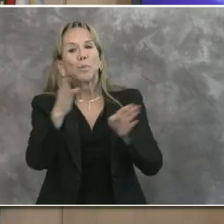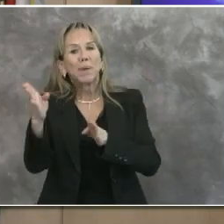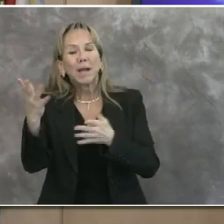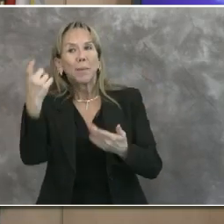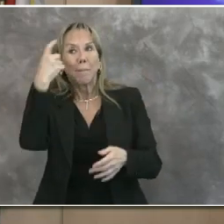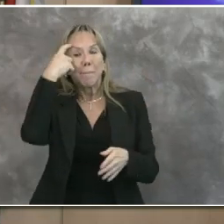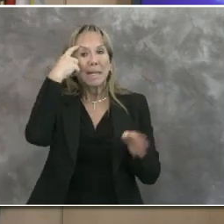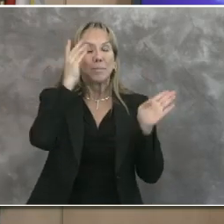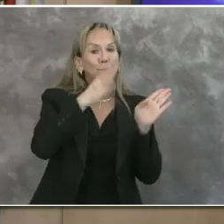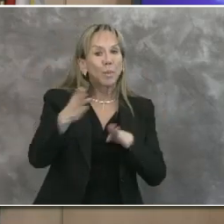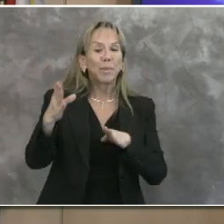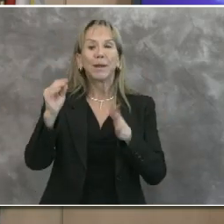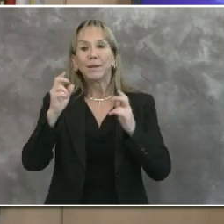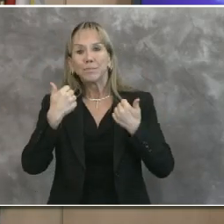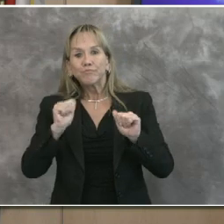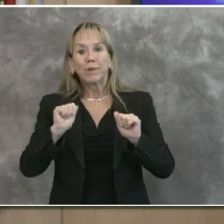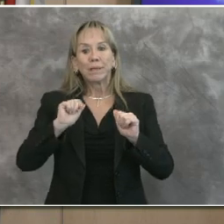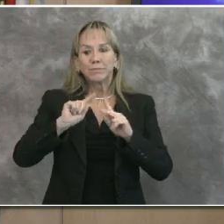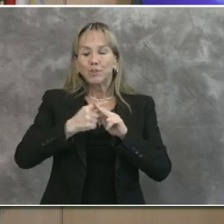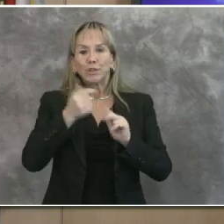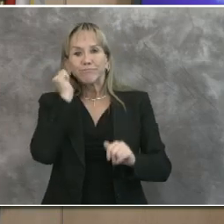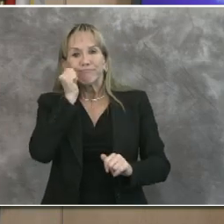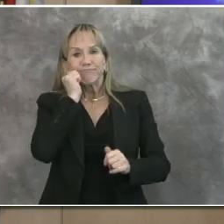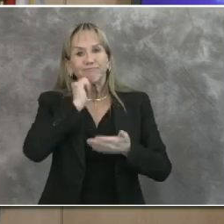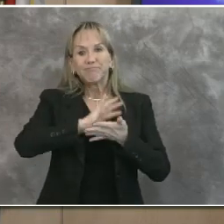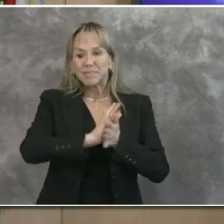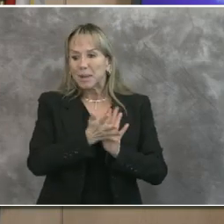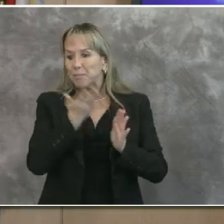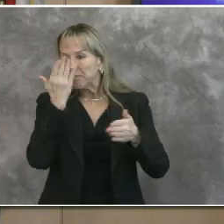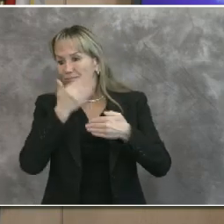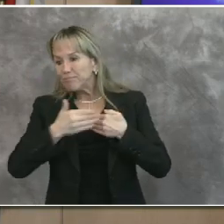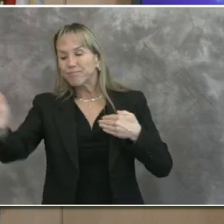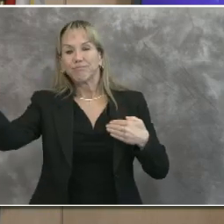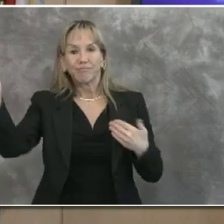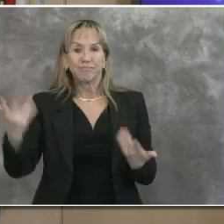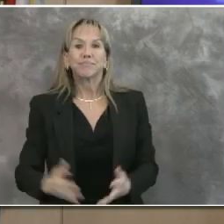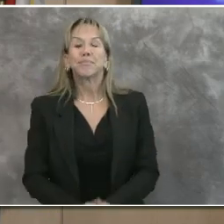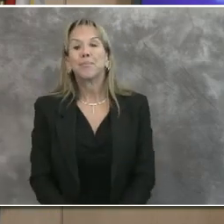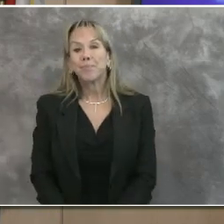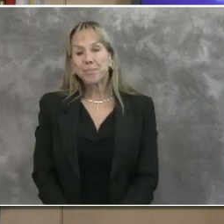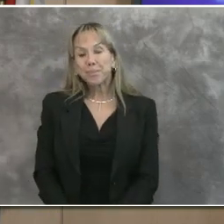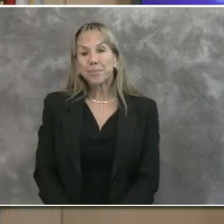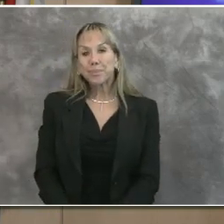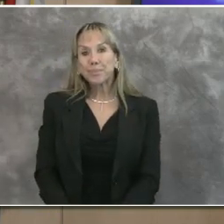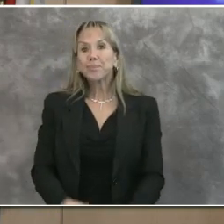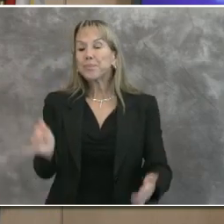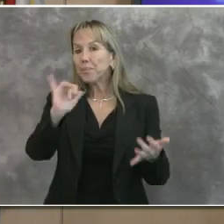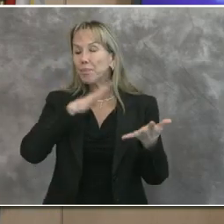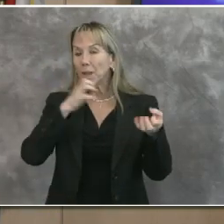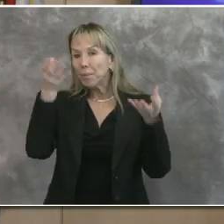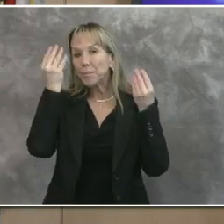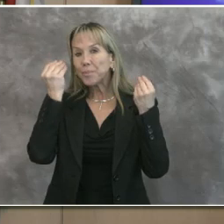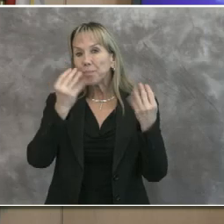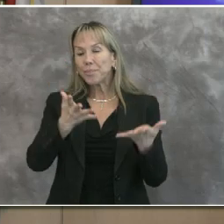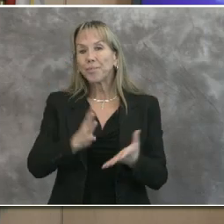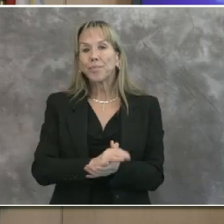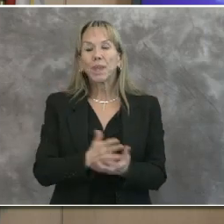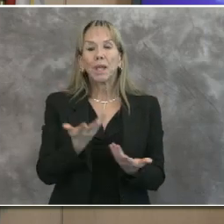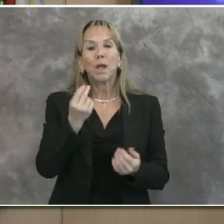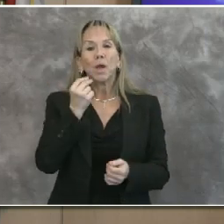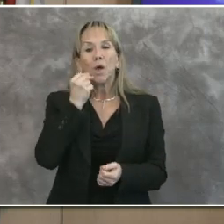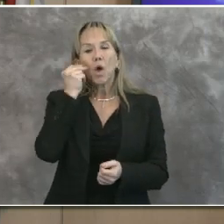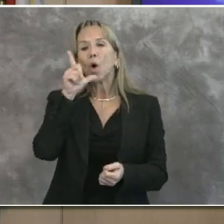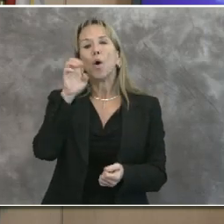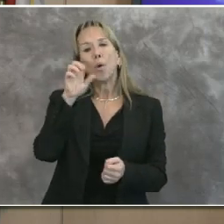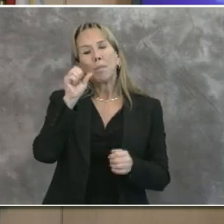of practice of the types of things that we're likely to see for the foreseeable future. With that, I want to give a quick update on the homeless